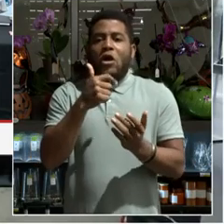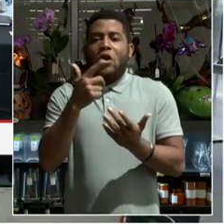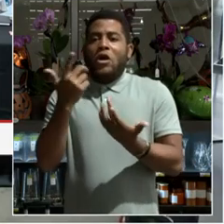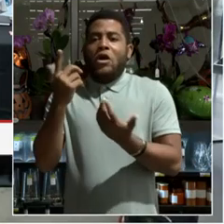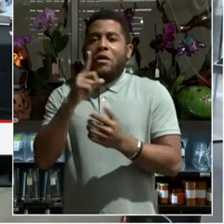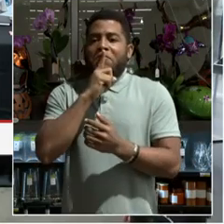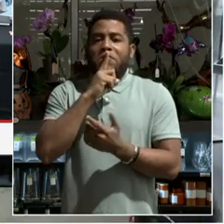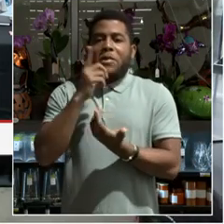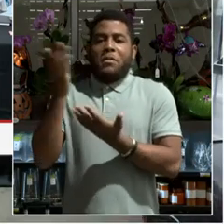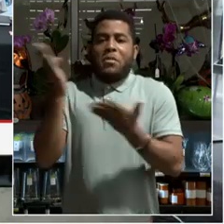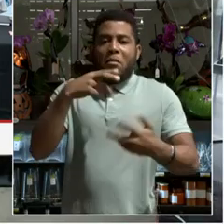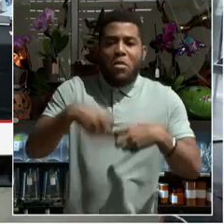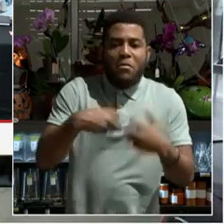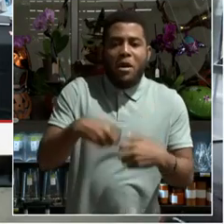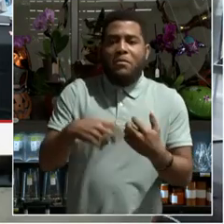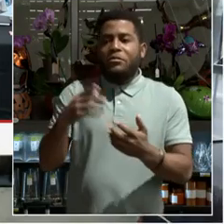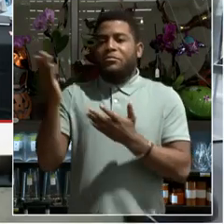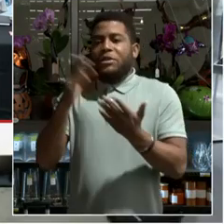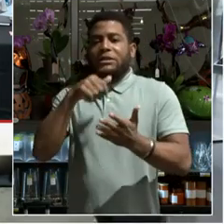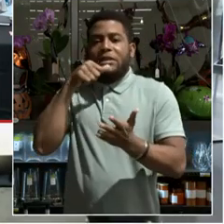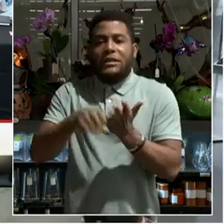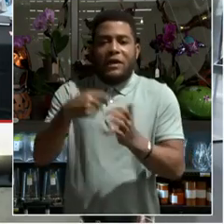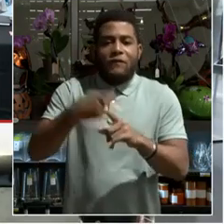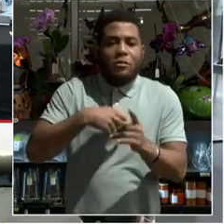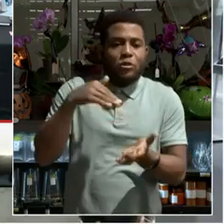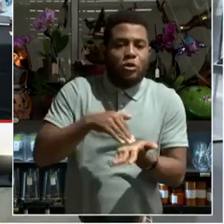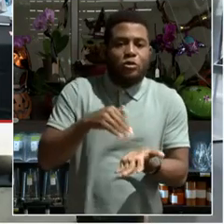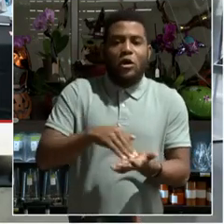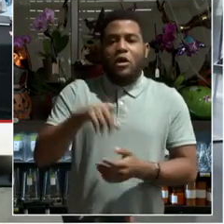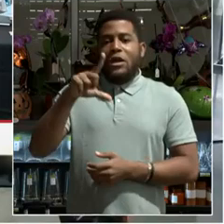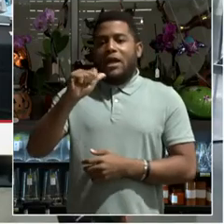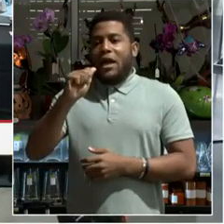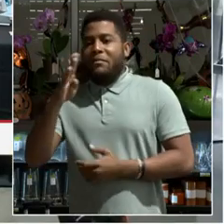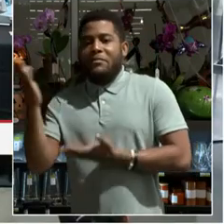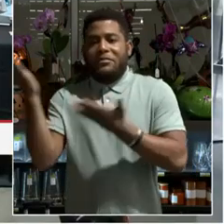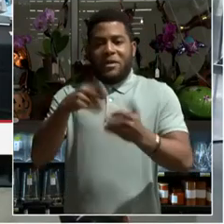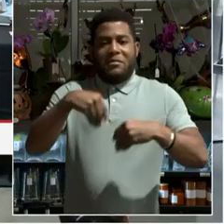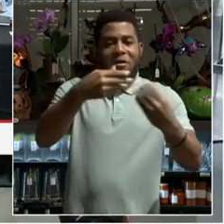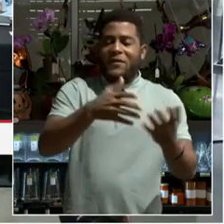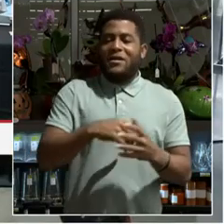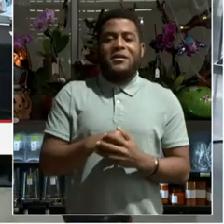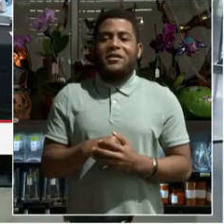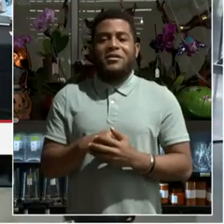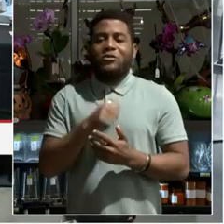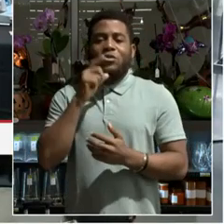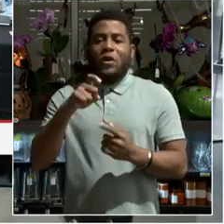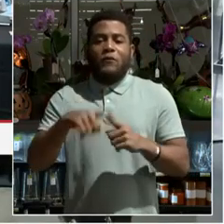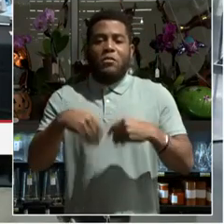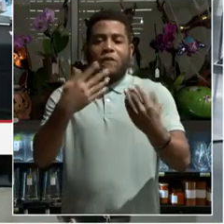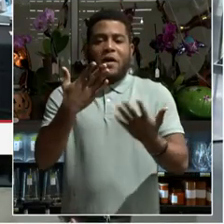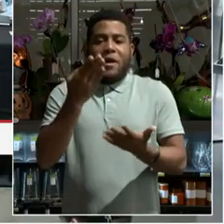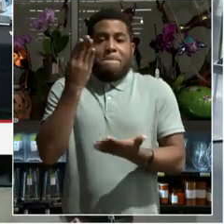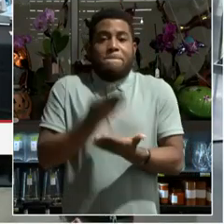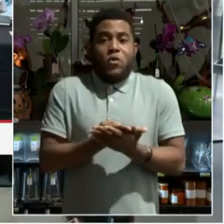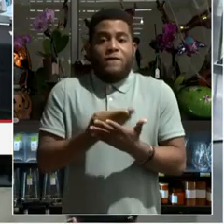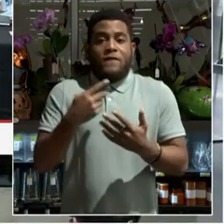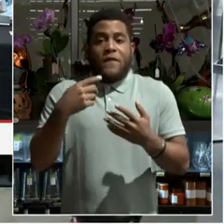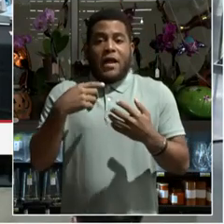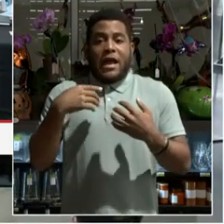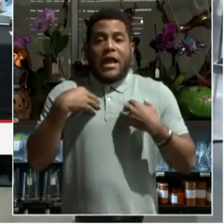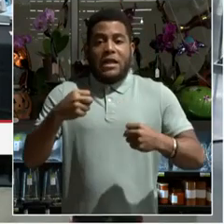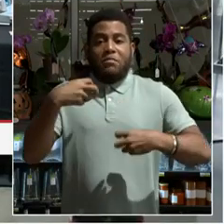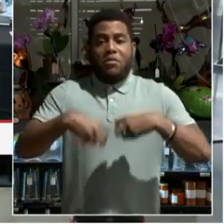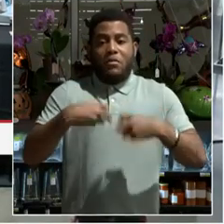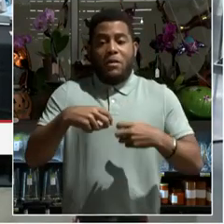lab results from their doctor, to provide any proof that they are, in fact, immunosuppressed in order to receive those